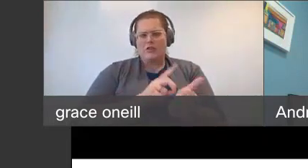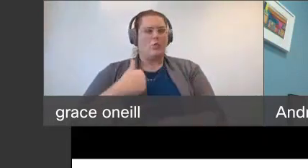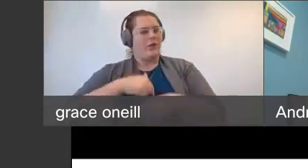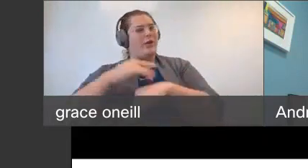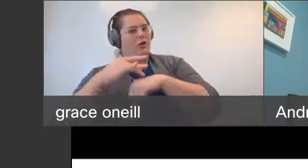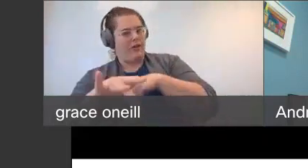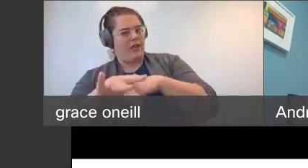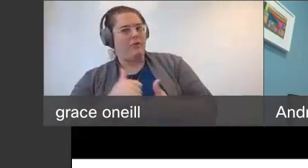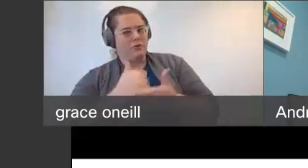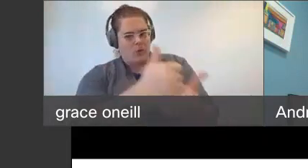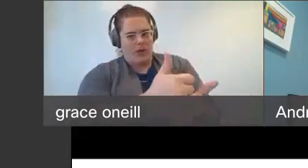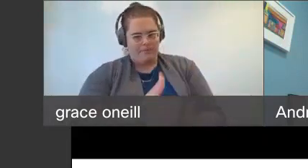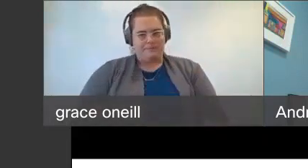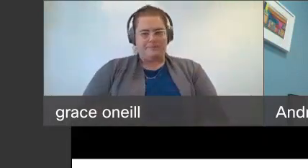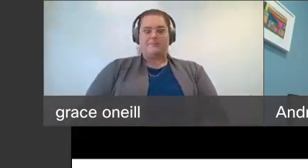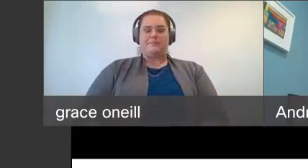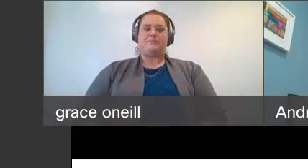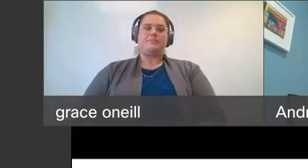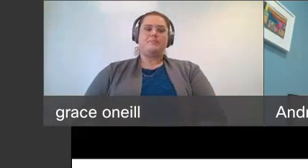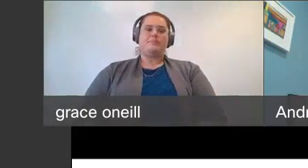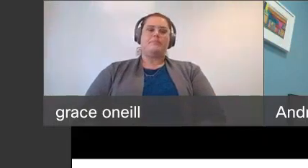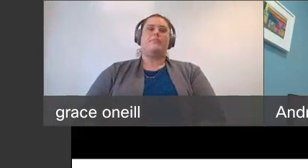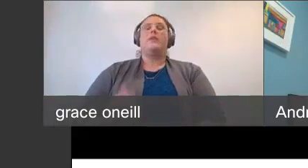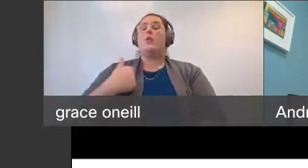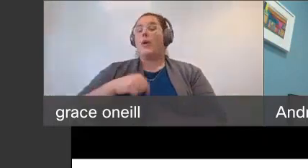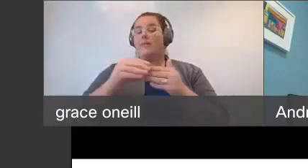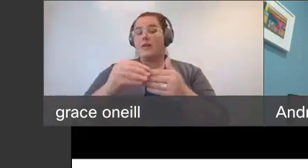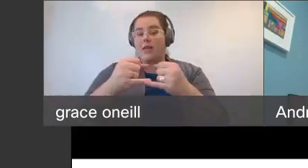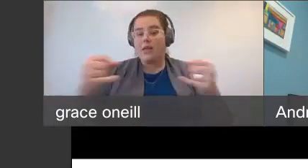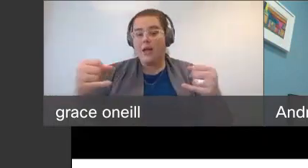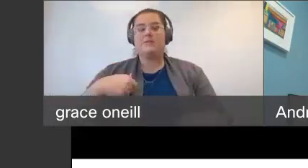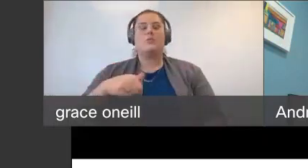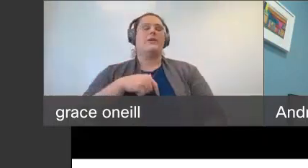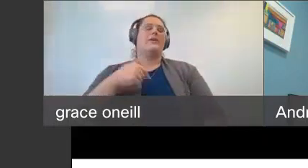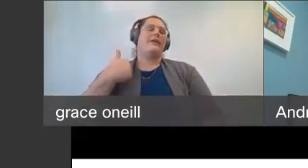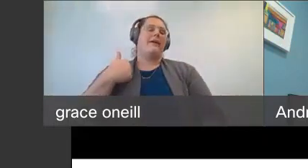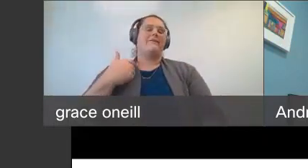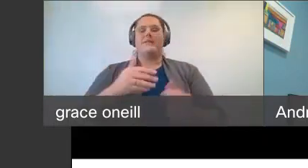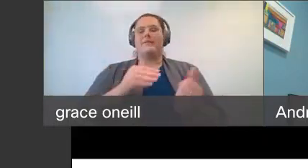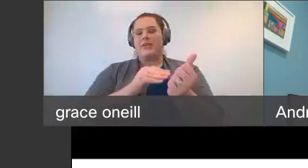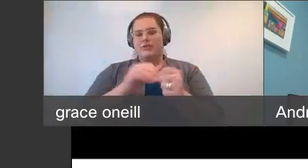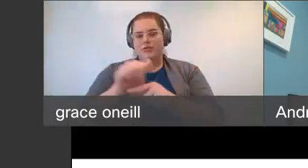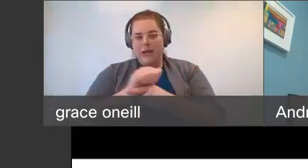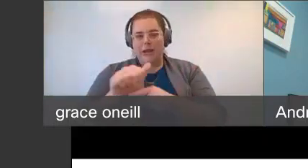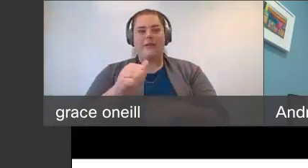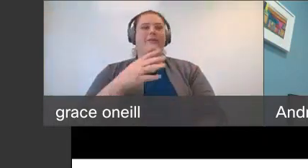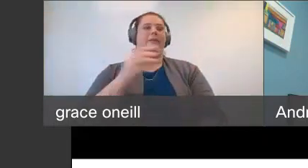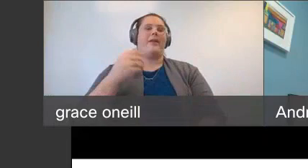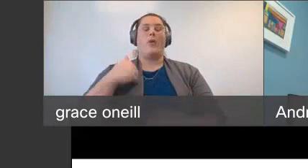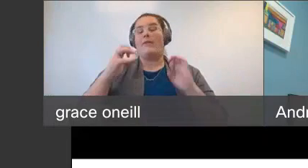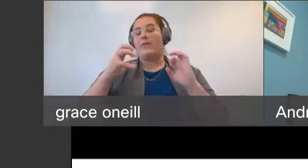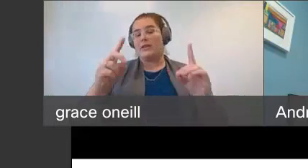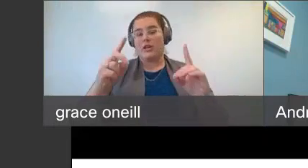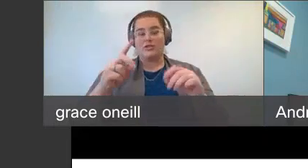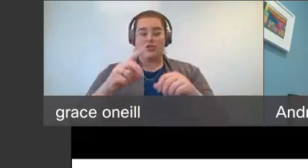We've also developed guidelines. We have physician training. We do quality reviews. We have an educational series that we've developed for our physicians, but also